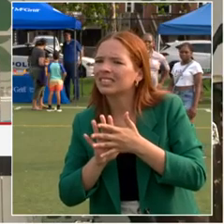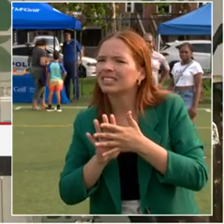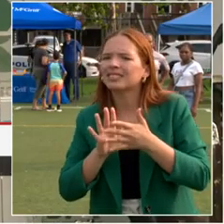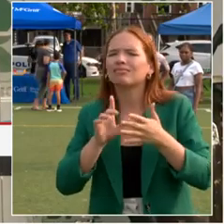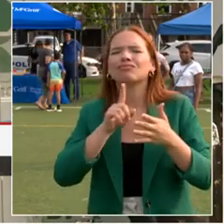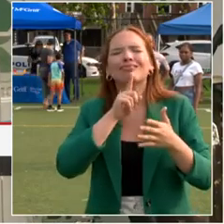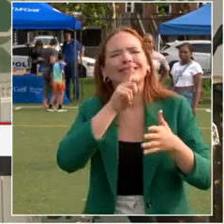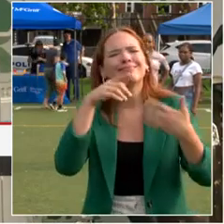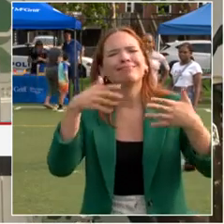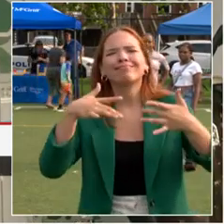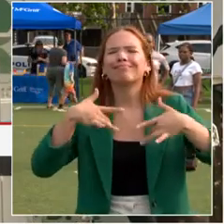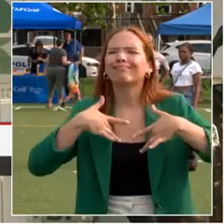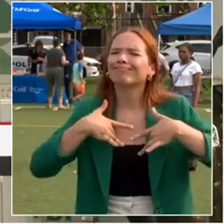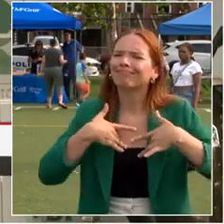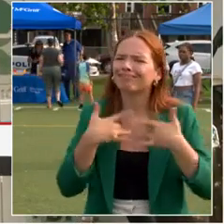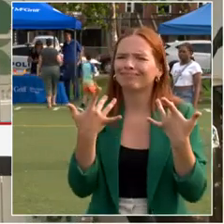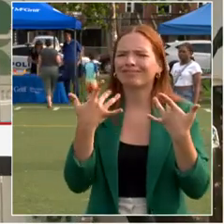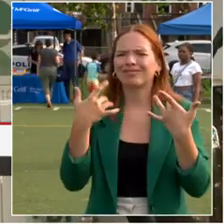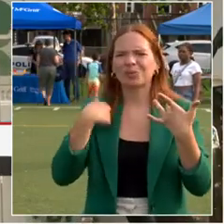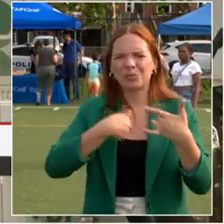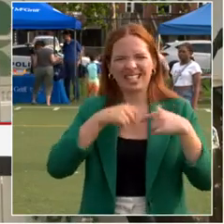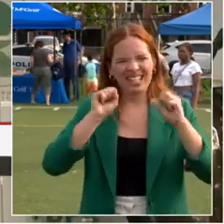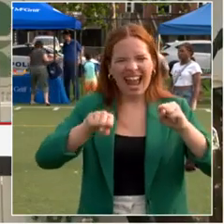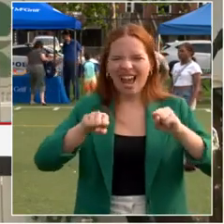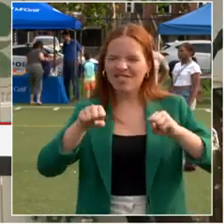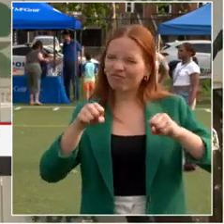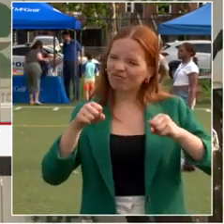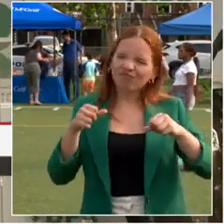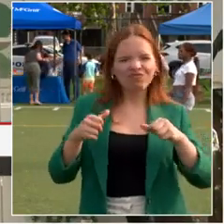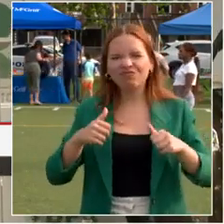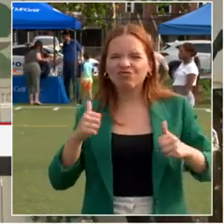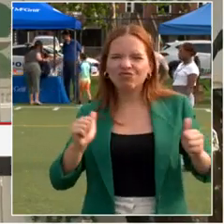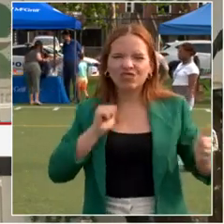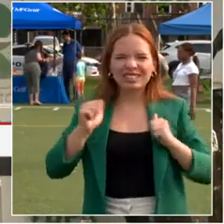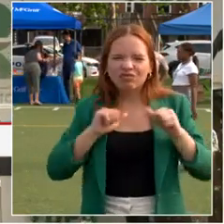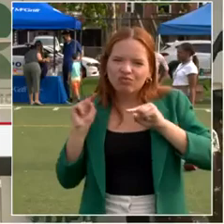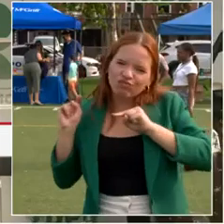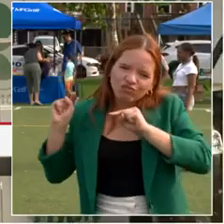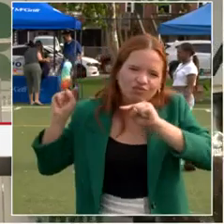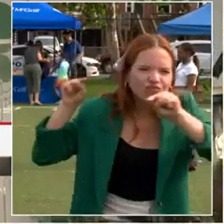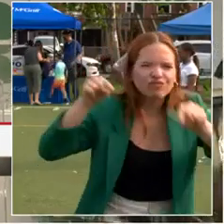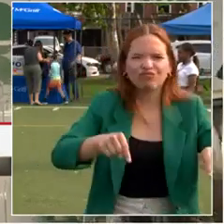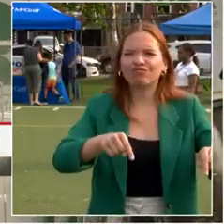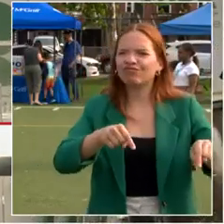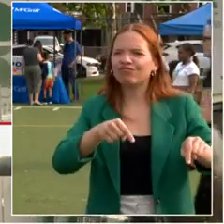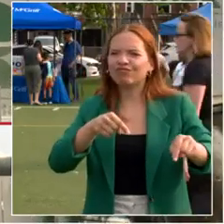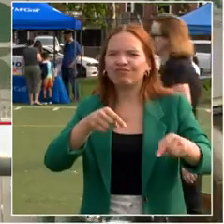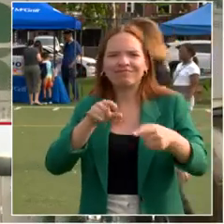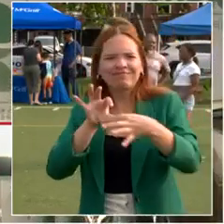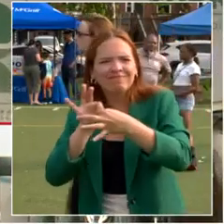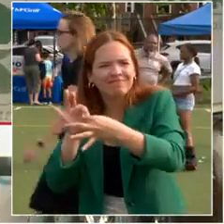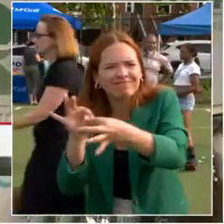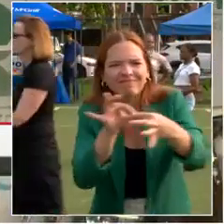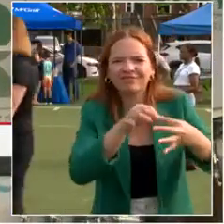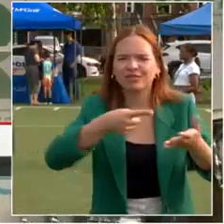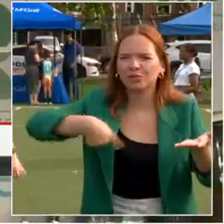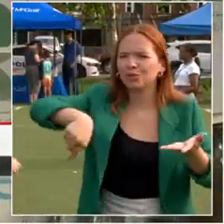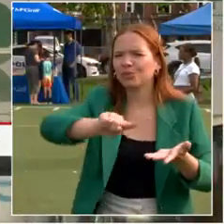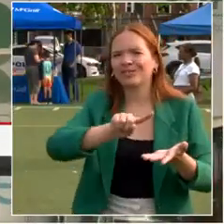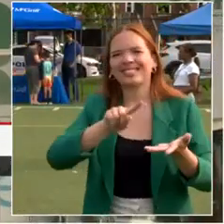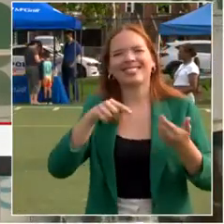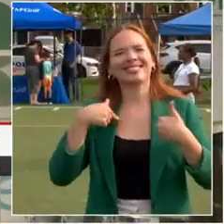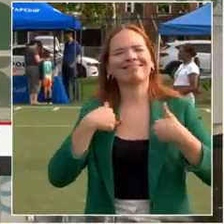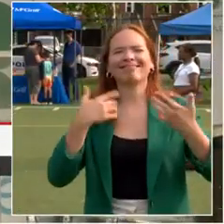tonight. We want to thank all of you all for coming. The CAC has been around for many,